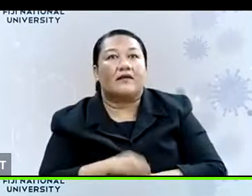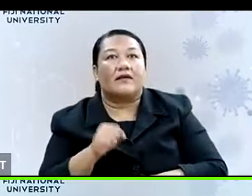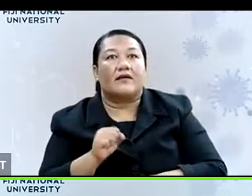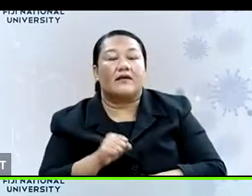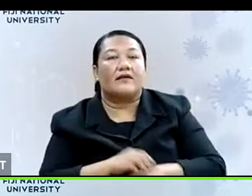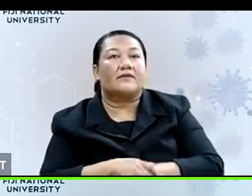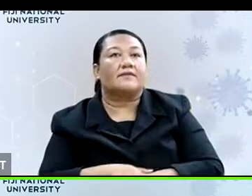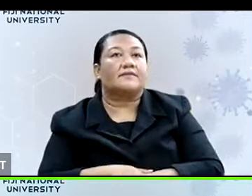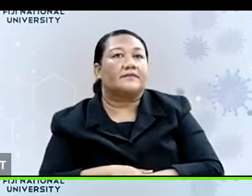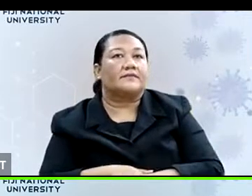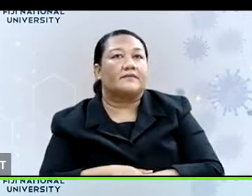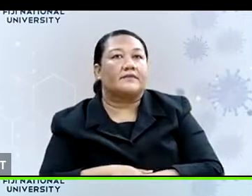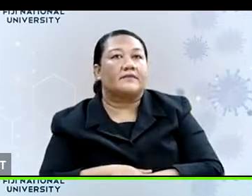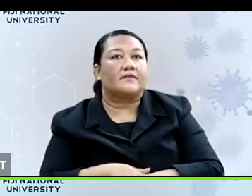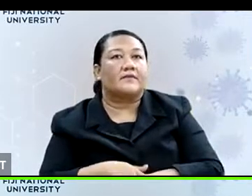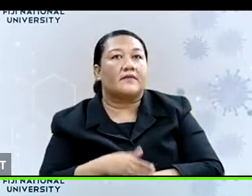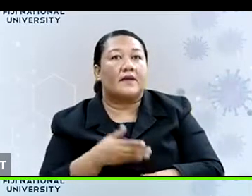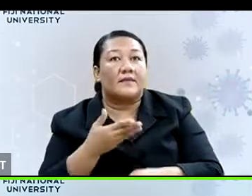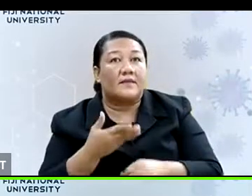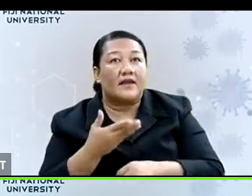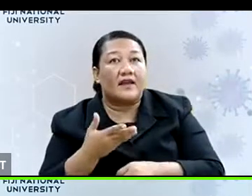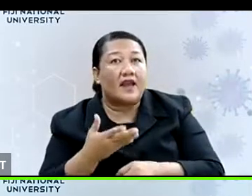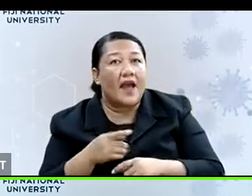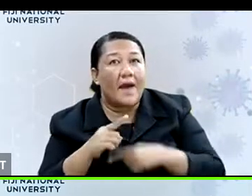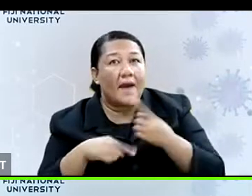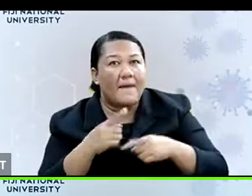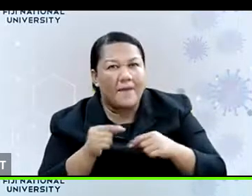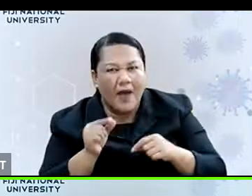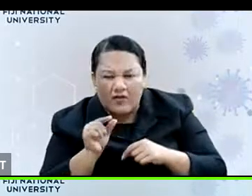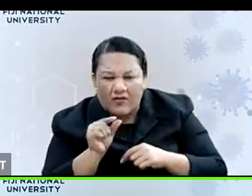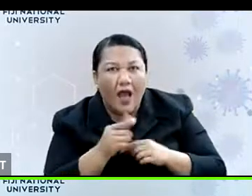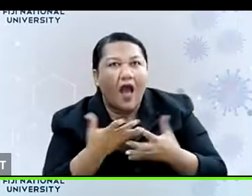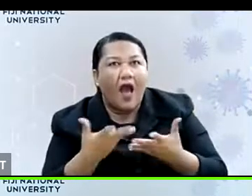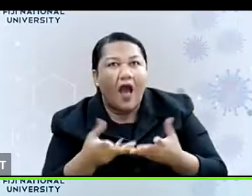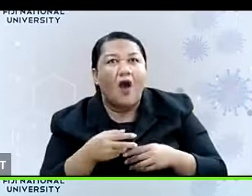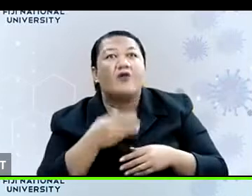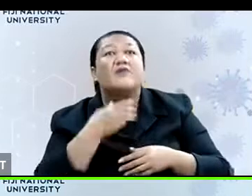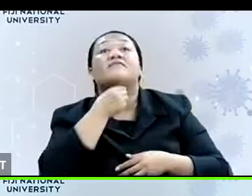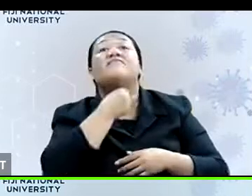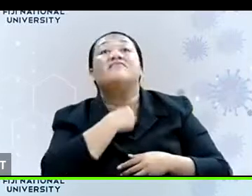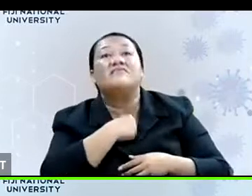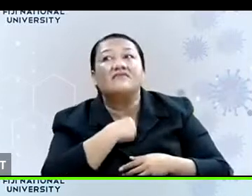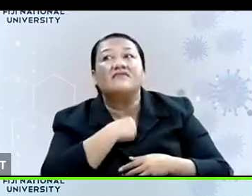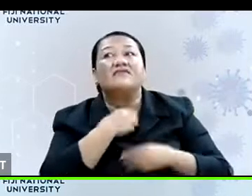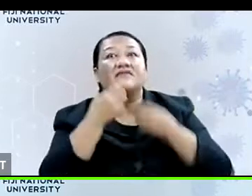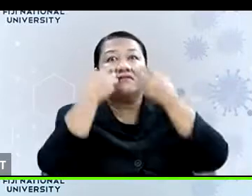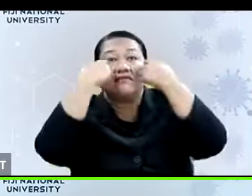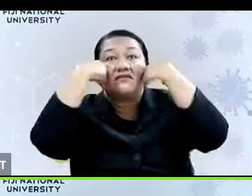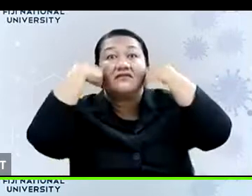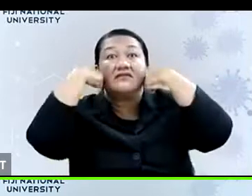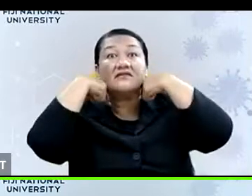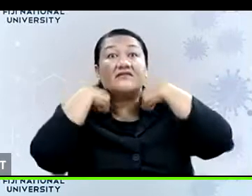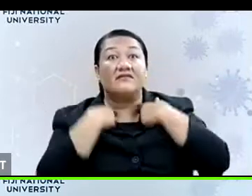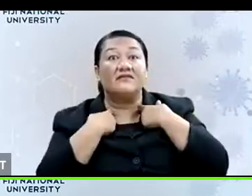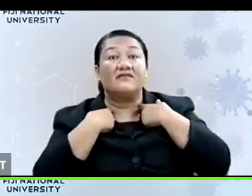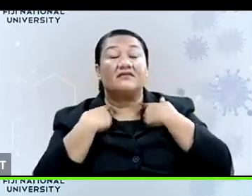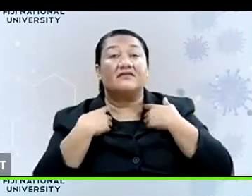throat, as well as in the lower respiratory tract. If the immune response